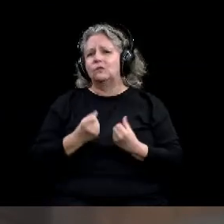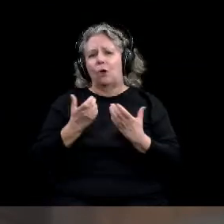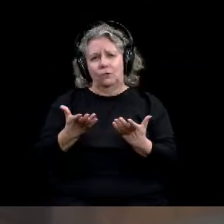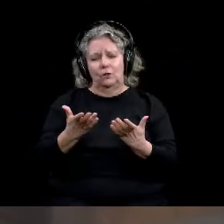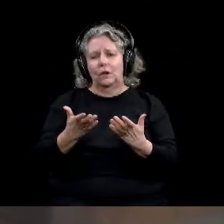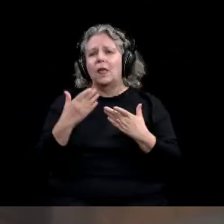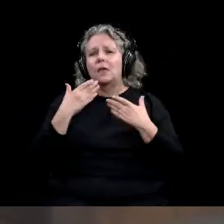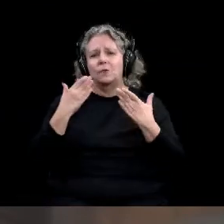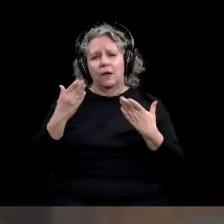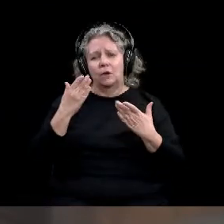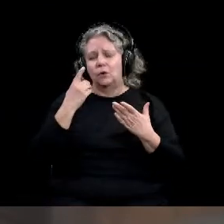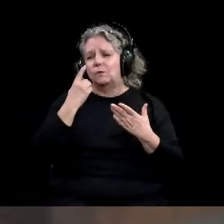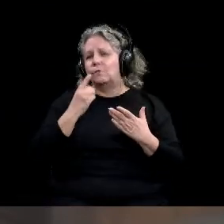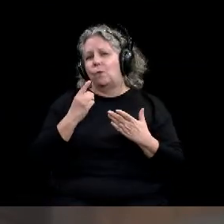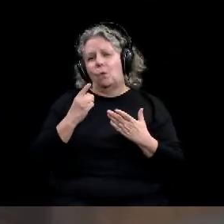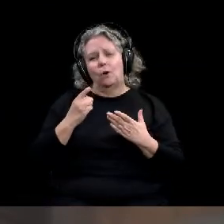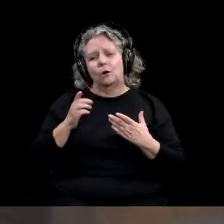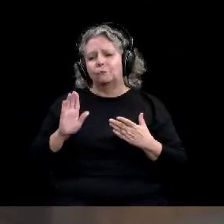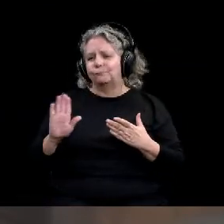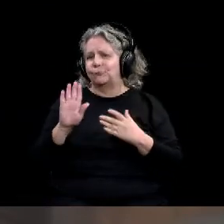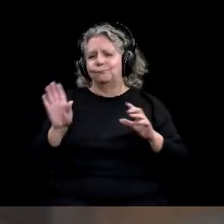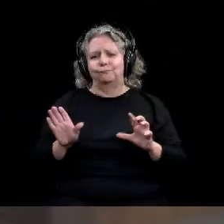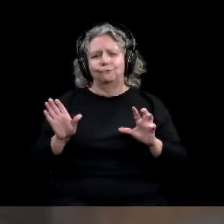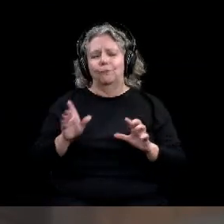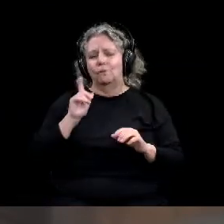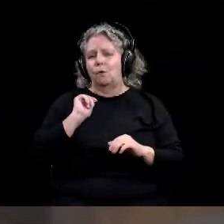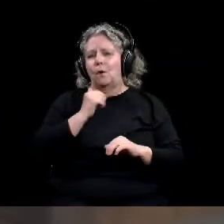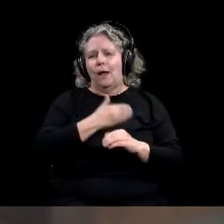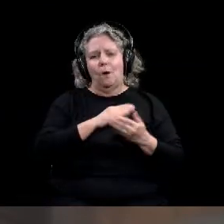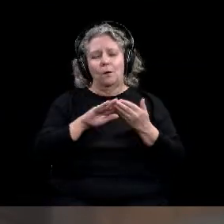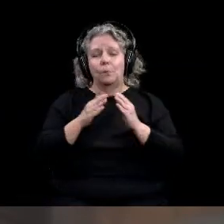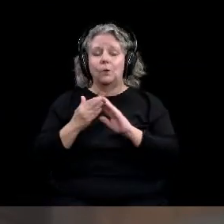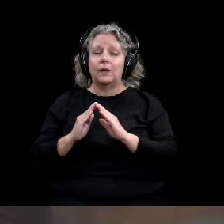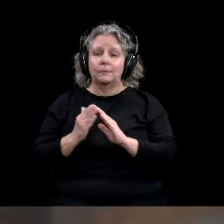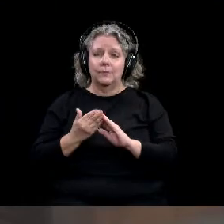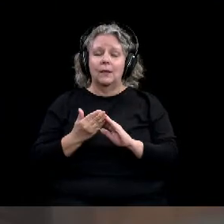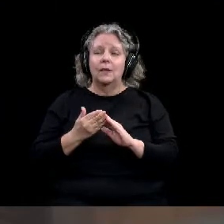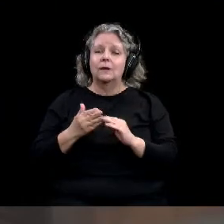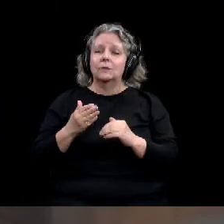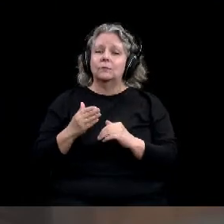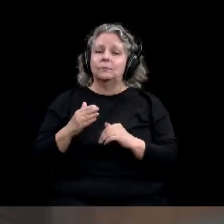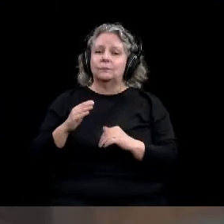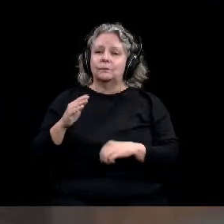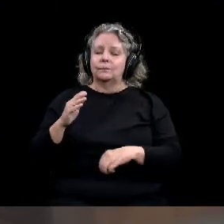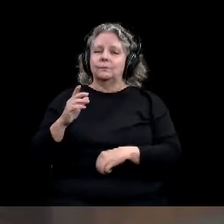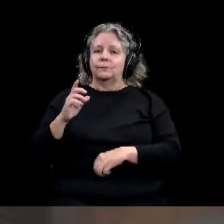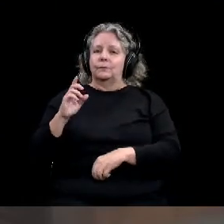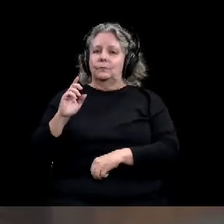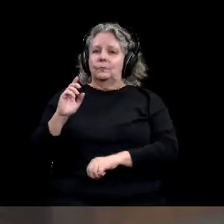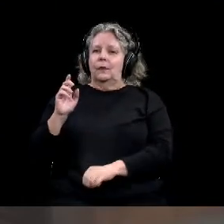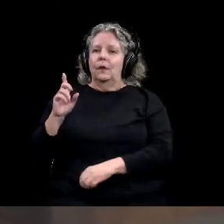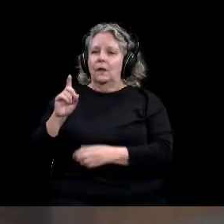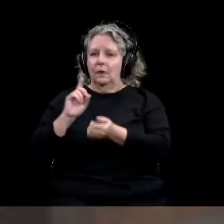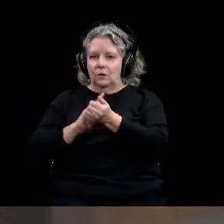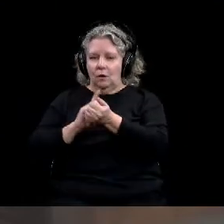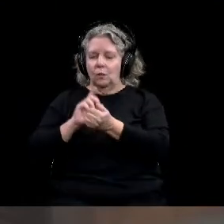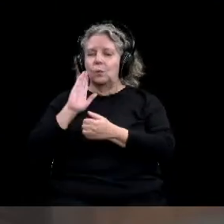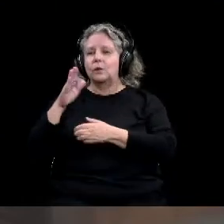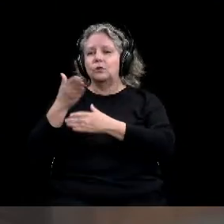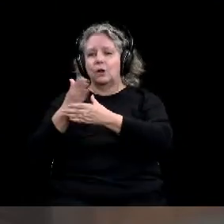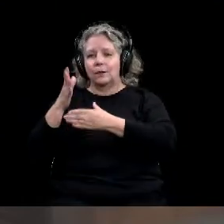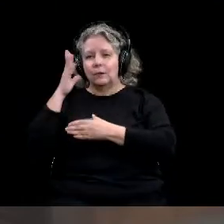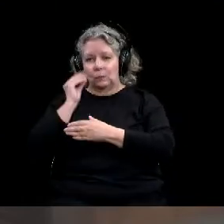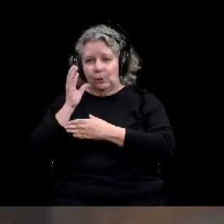call today, and he is going to share some of his experiences with us here in a moment. I'm looking forward to hearing that. I think that we'll all